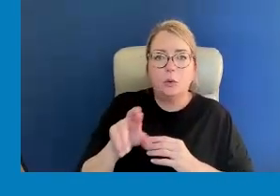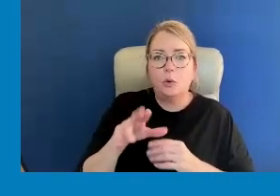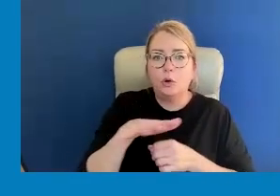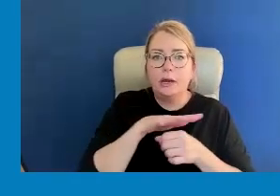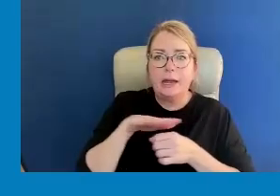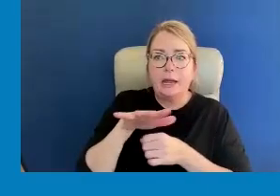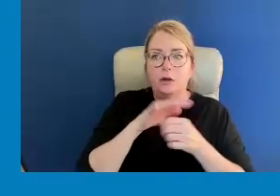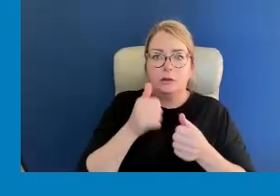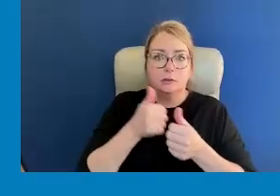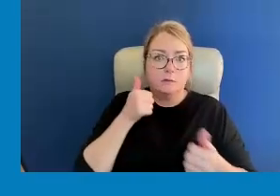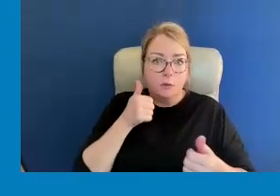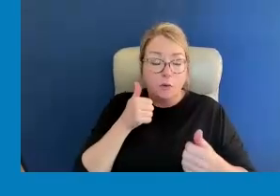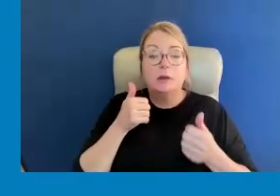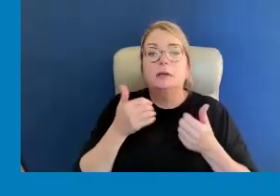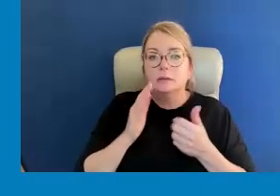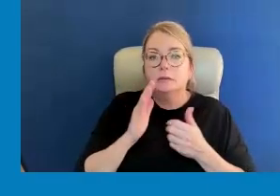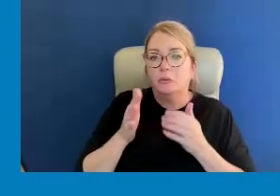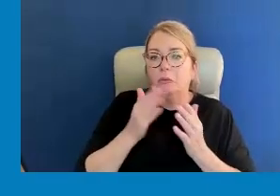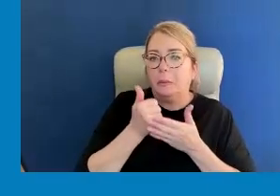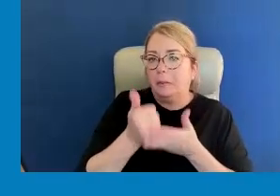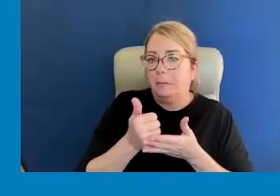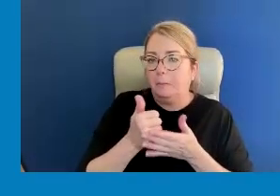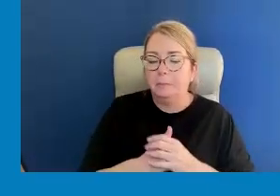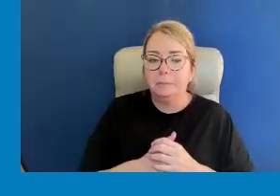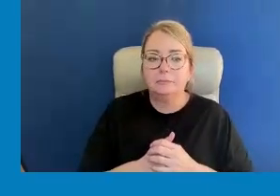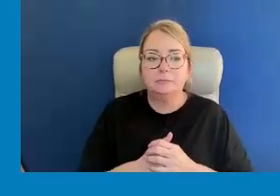avoid. They will assist you with all of that planning.